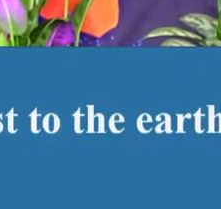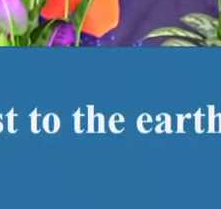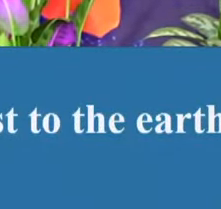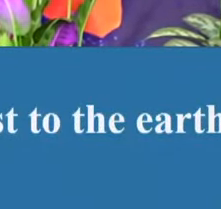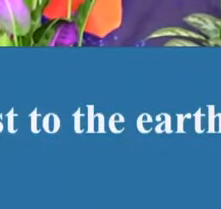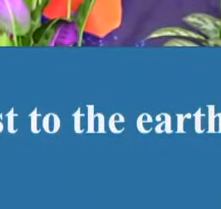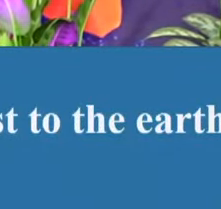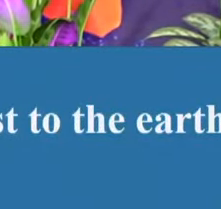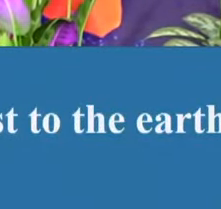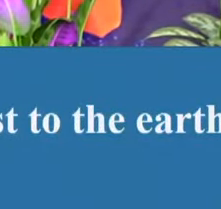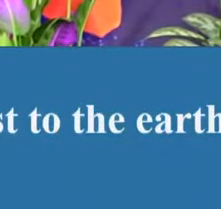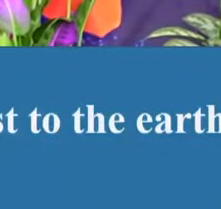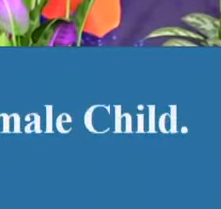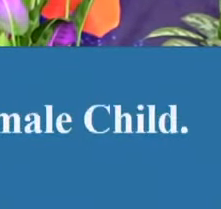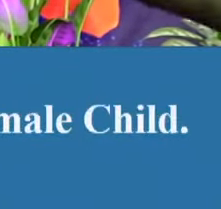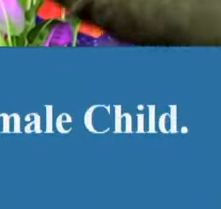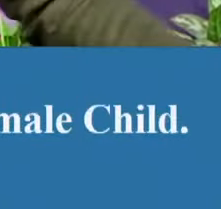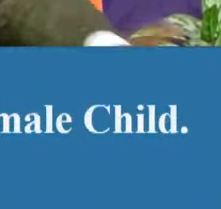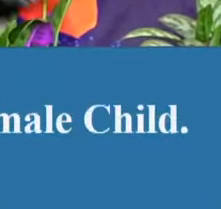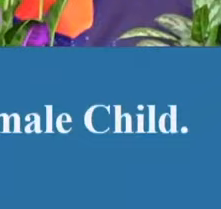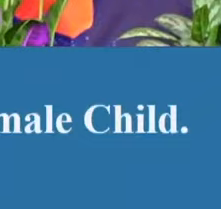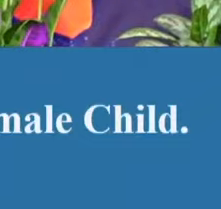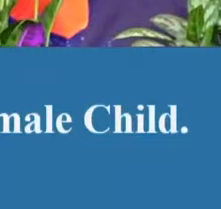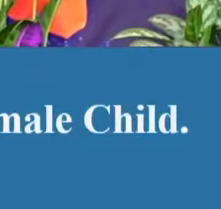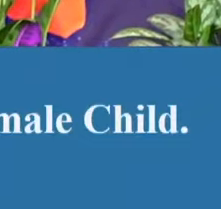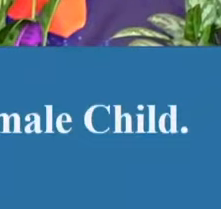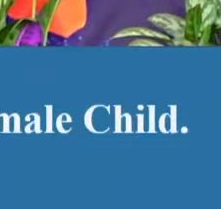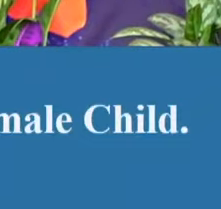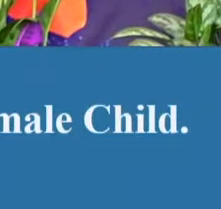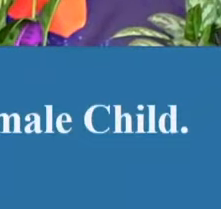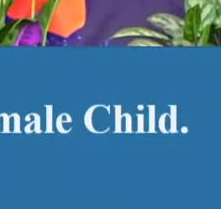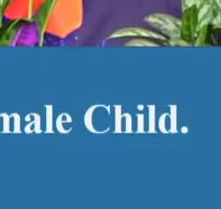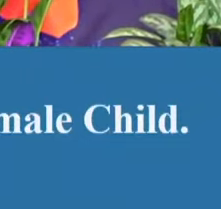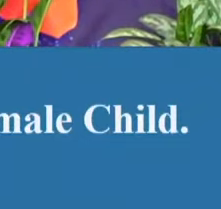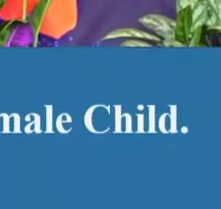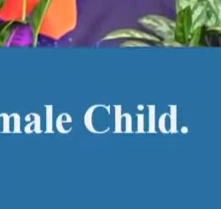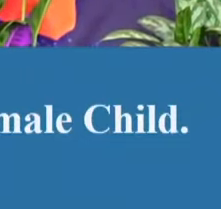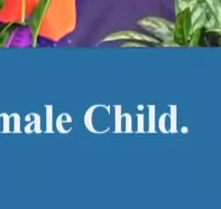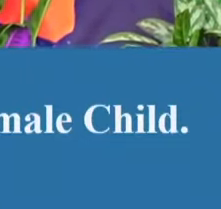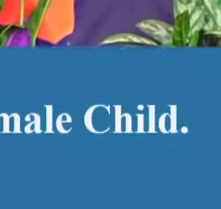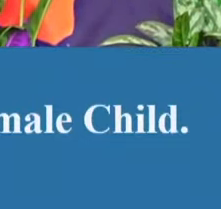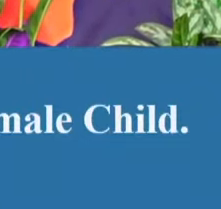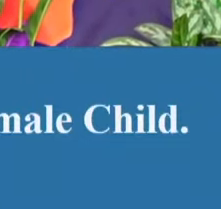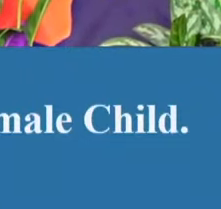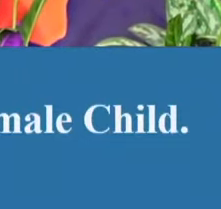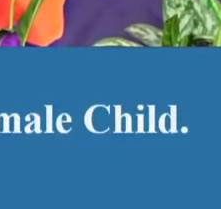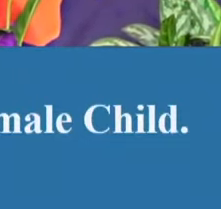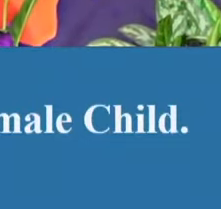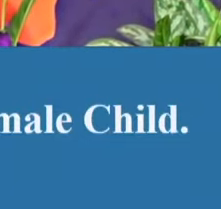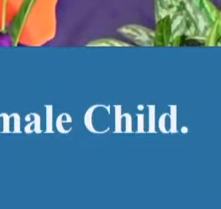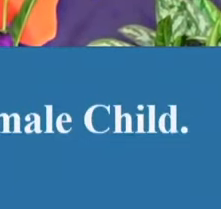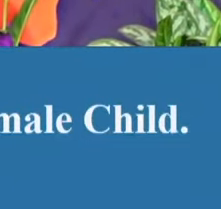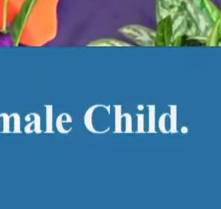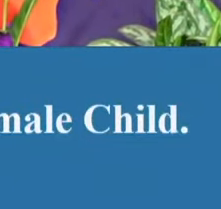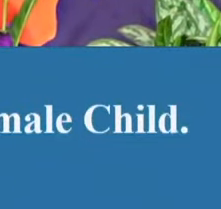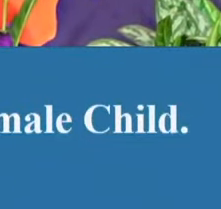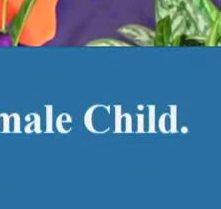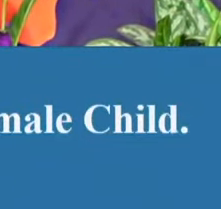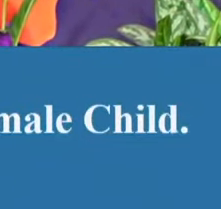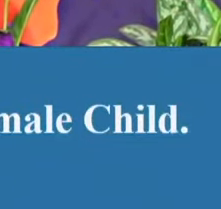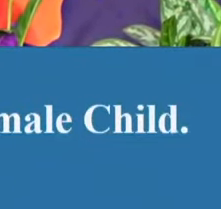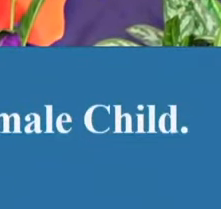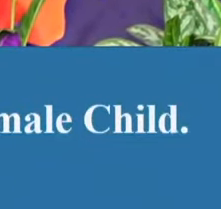cast on earth, he persecuted the woman, that is the church, because he had failed from approaching